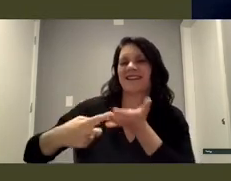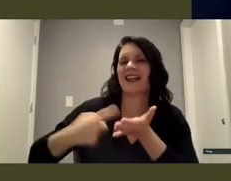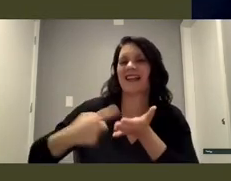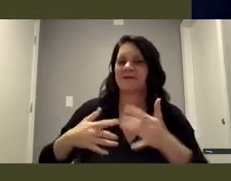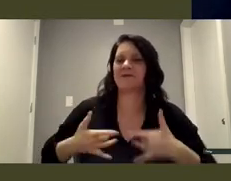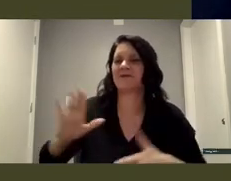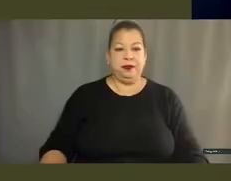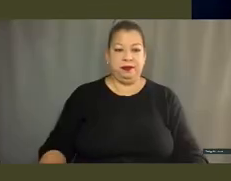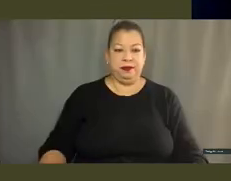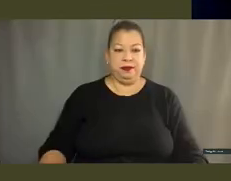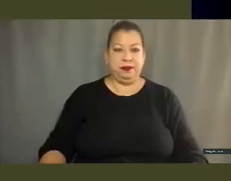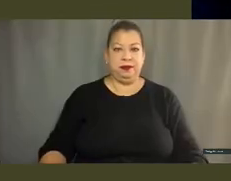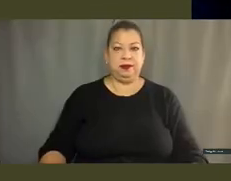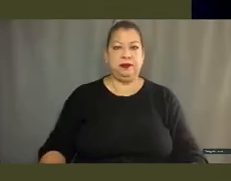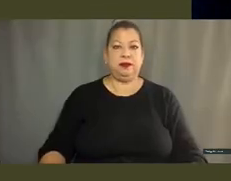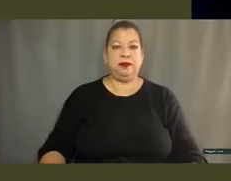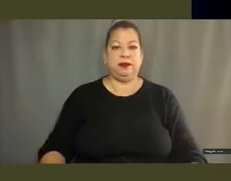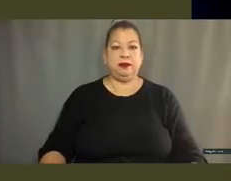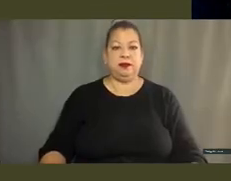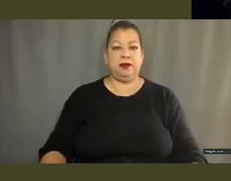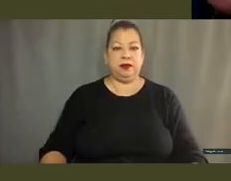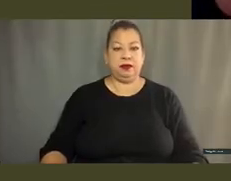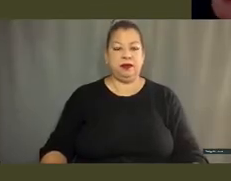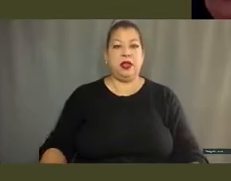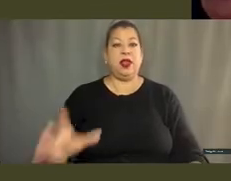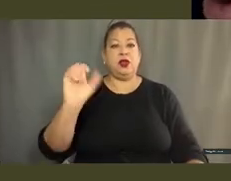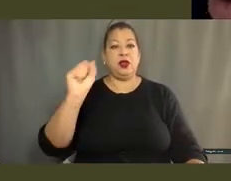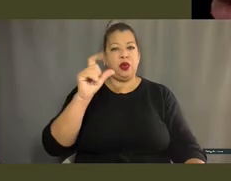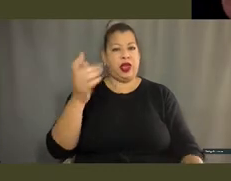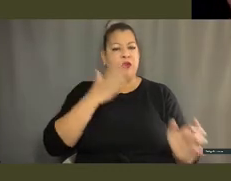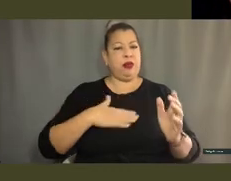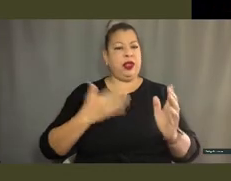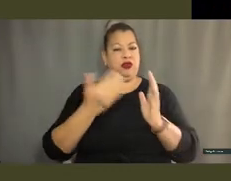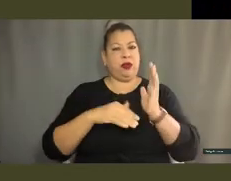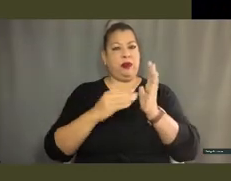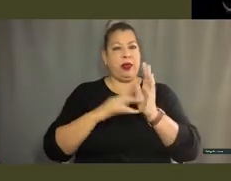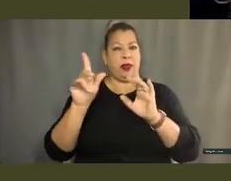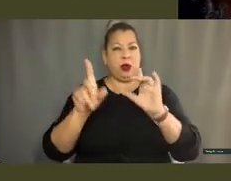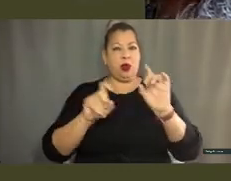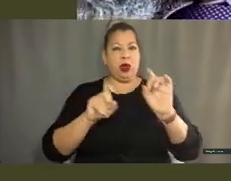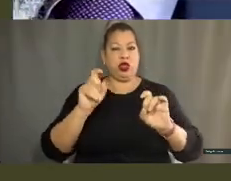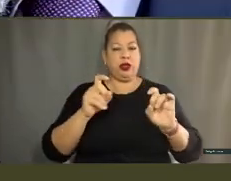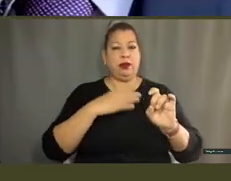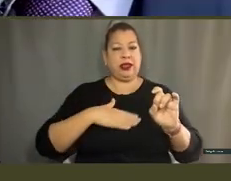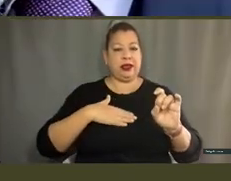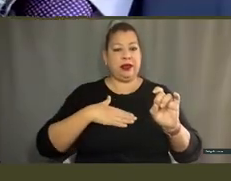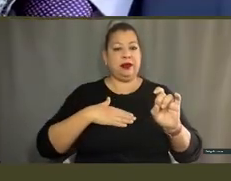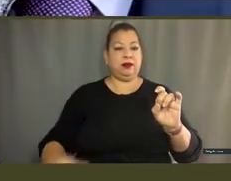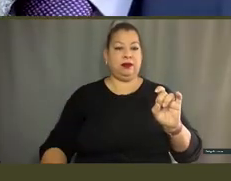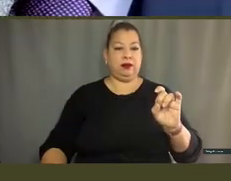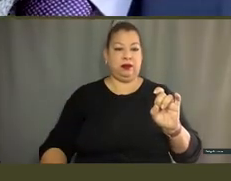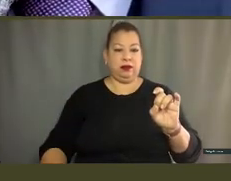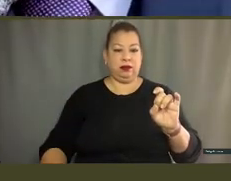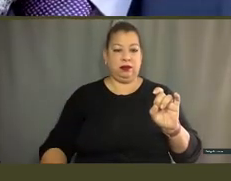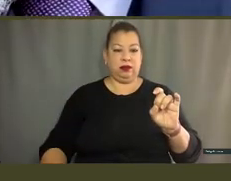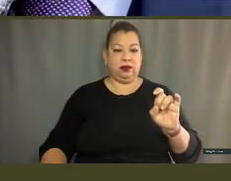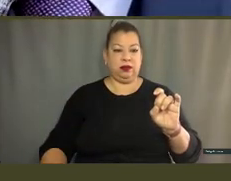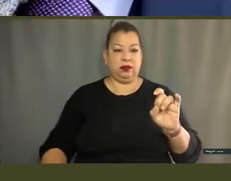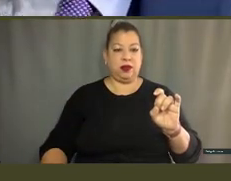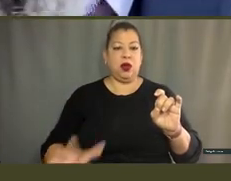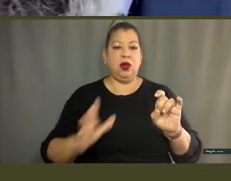So, sorry, could you repeat the question? So what do you think? We're talking about this holistic approach and the need